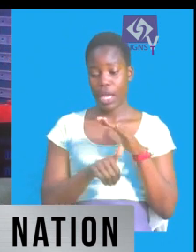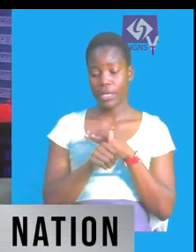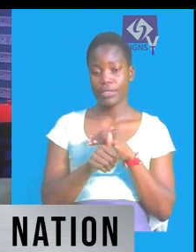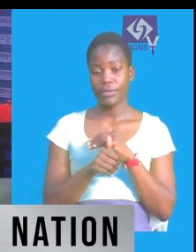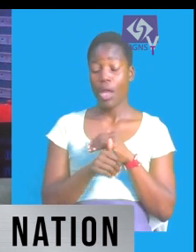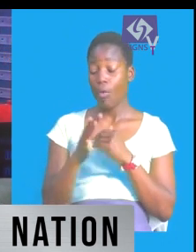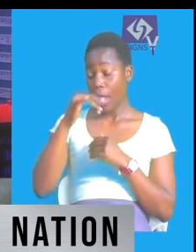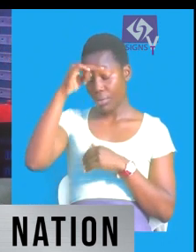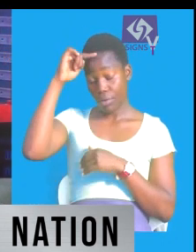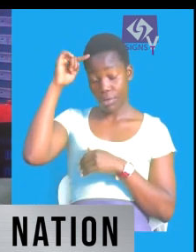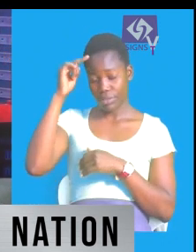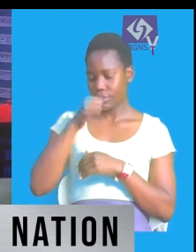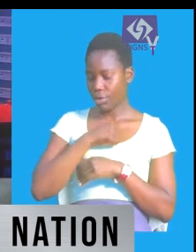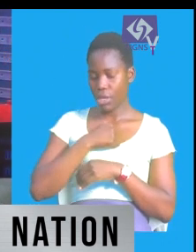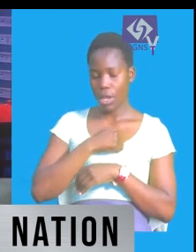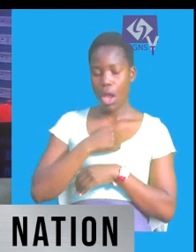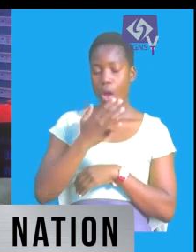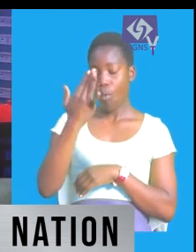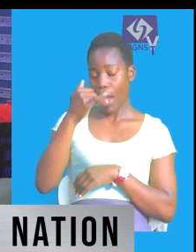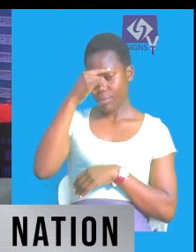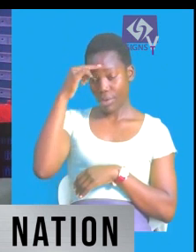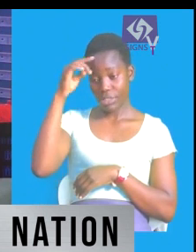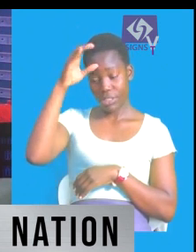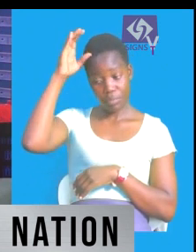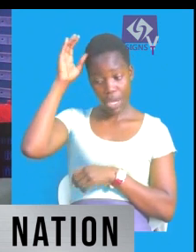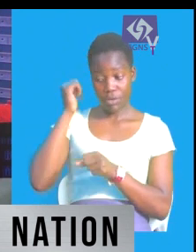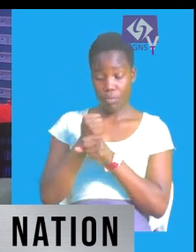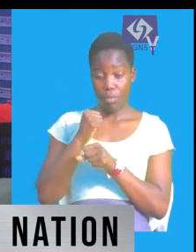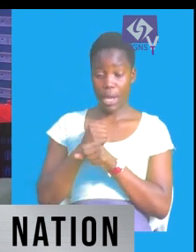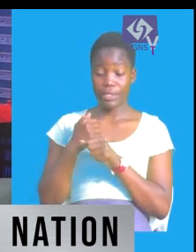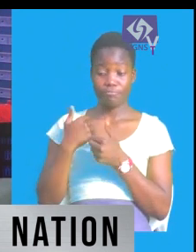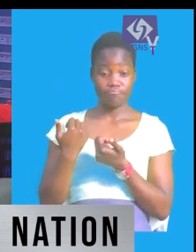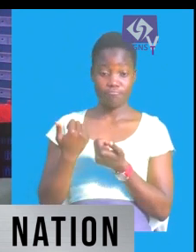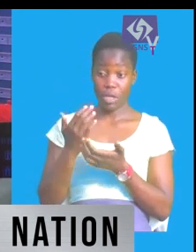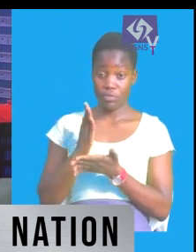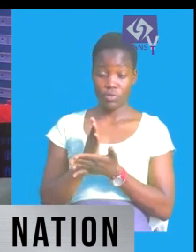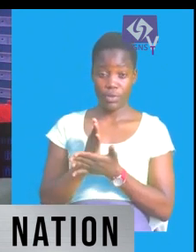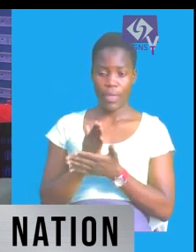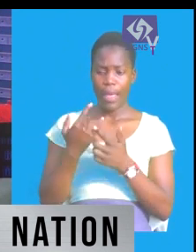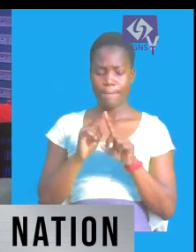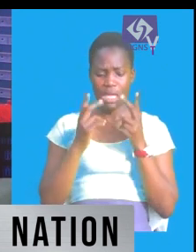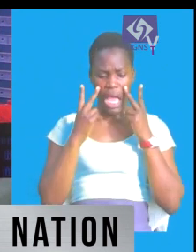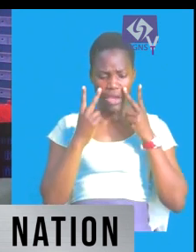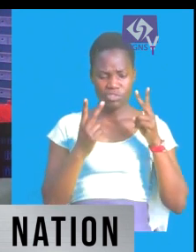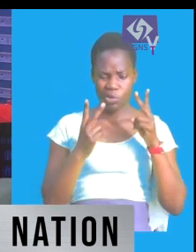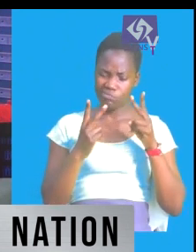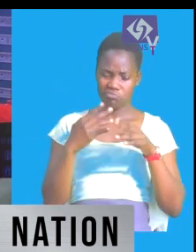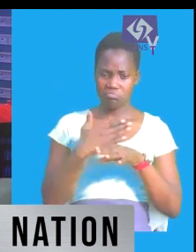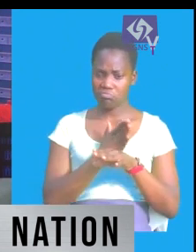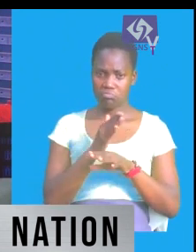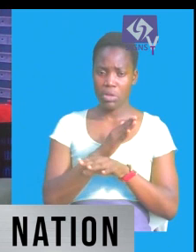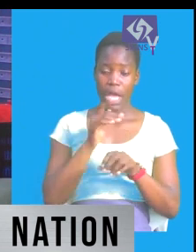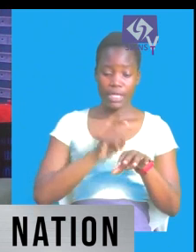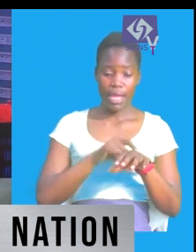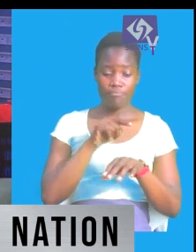did his job. Well, I saw a lot of discrepancies when all this was happening. For